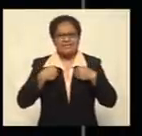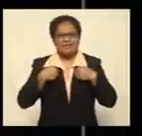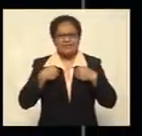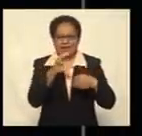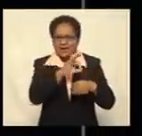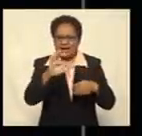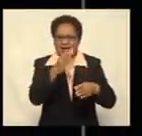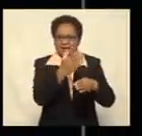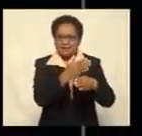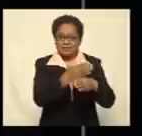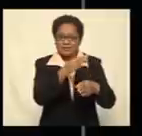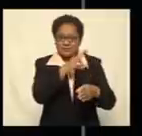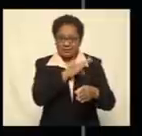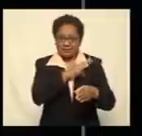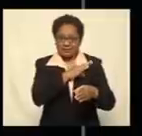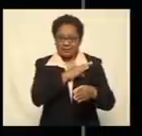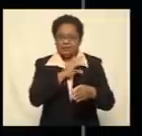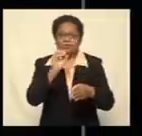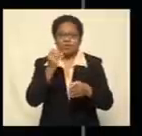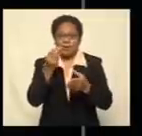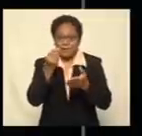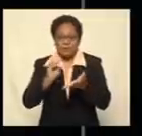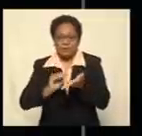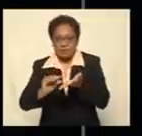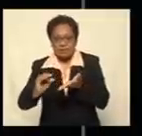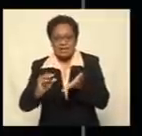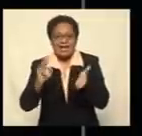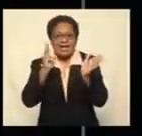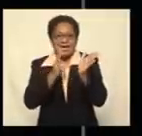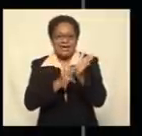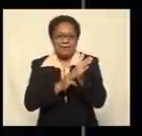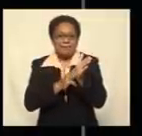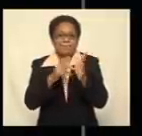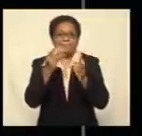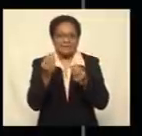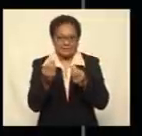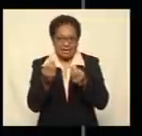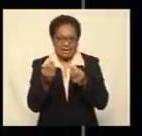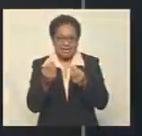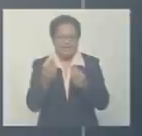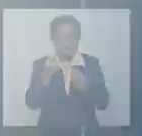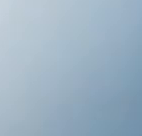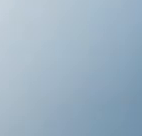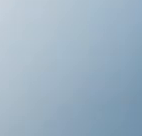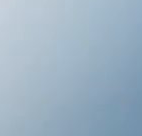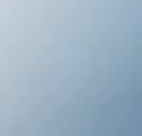payment will be delivered through the M-Pesa and Digicel mobile wallet.